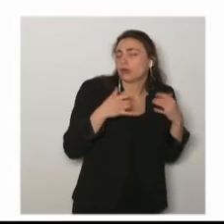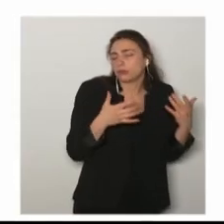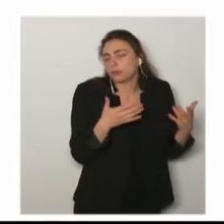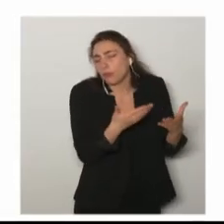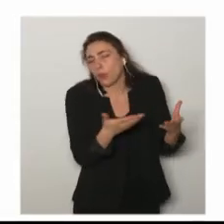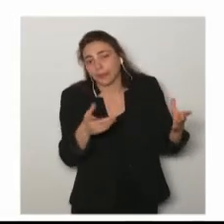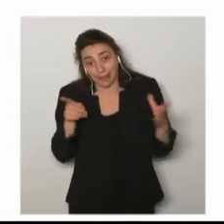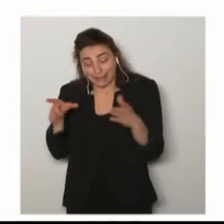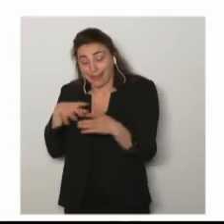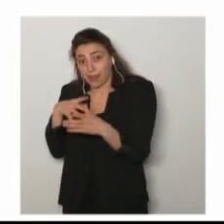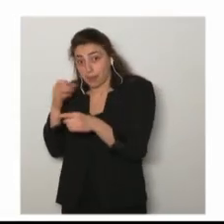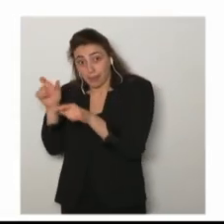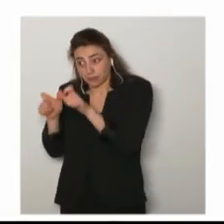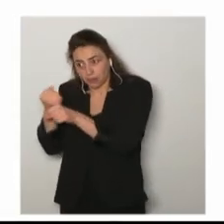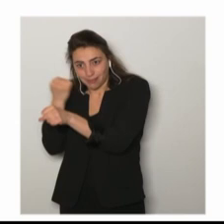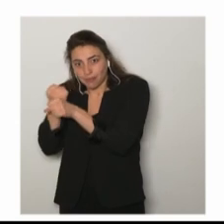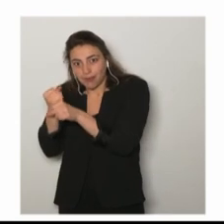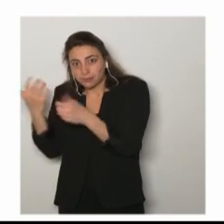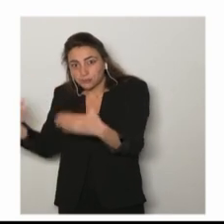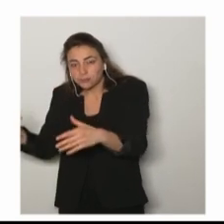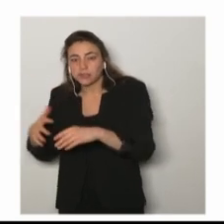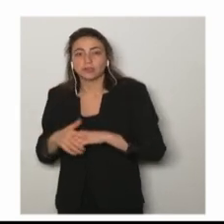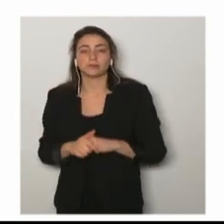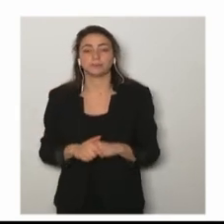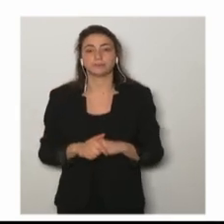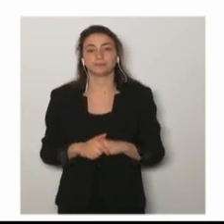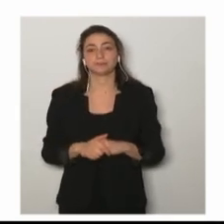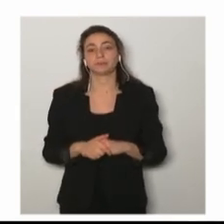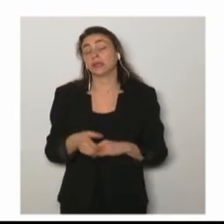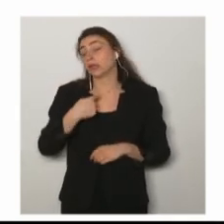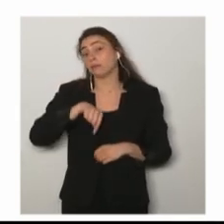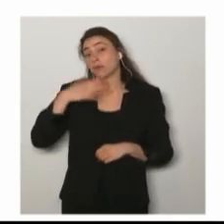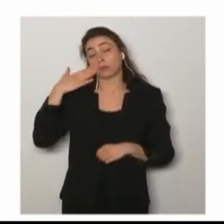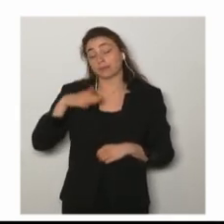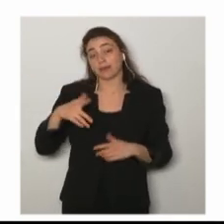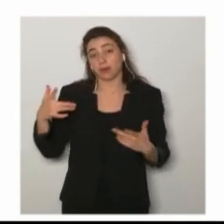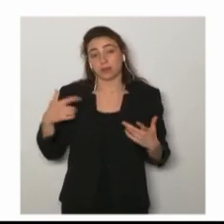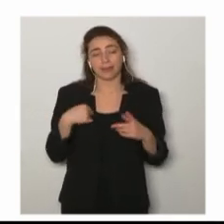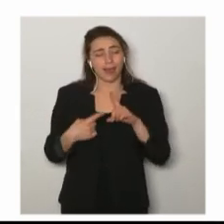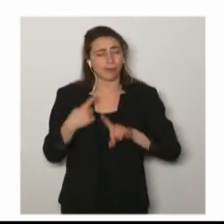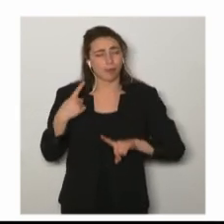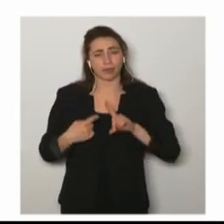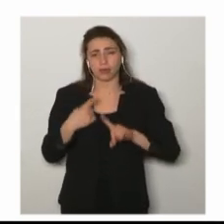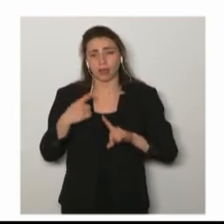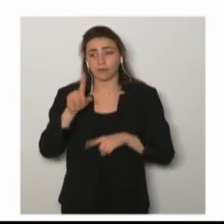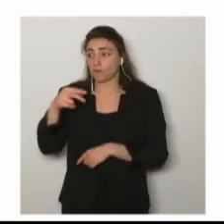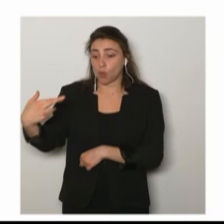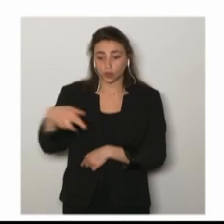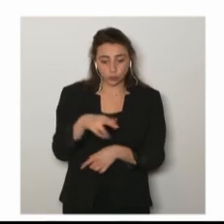And we know from research that it's so important to get back to work to really feel the full